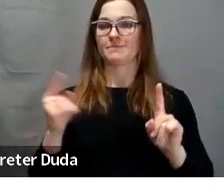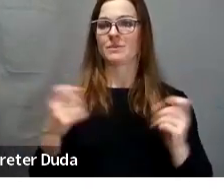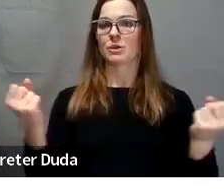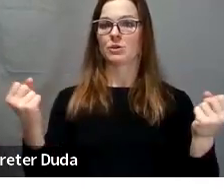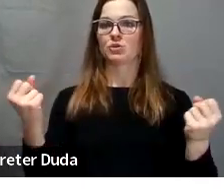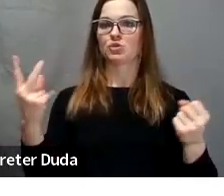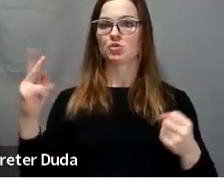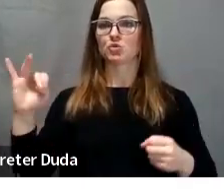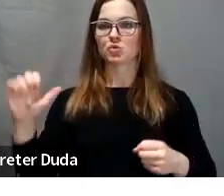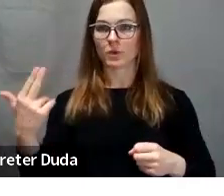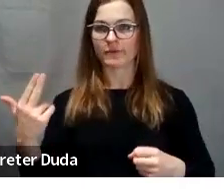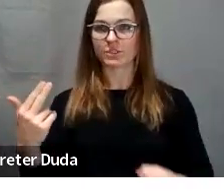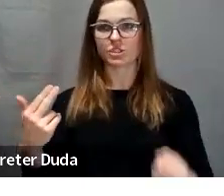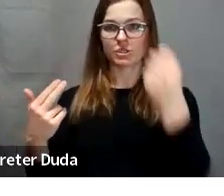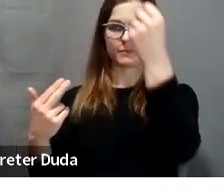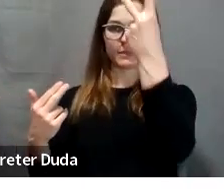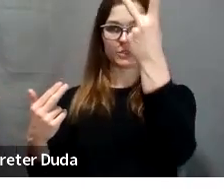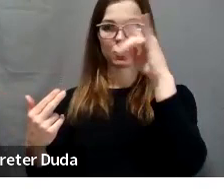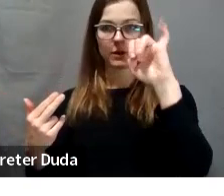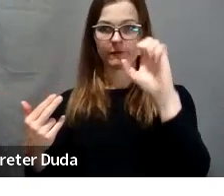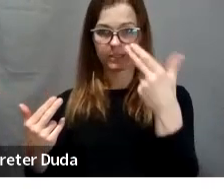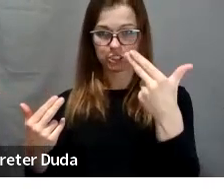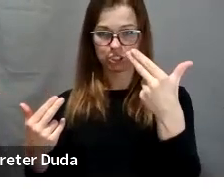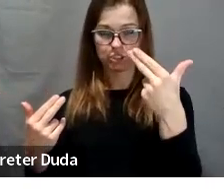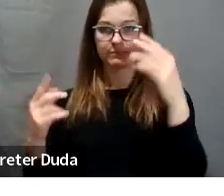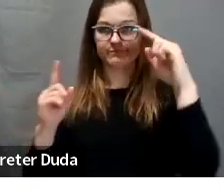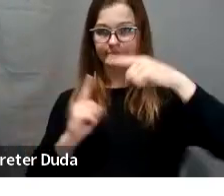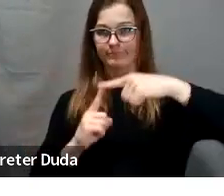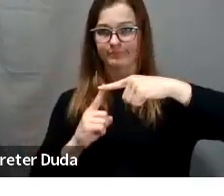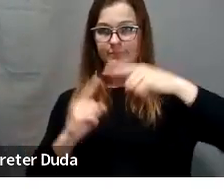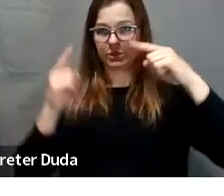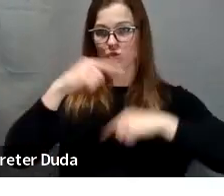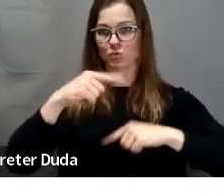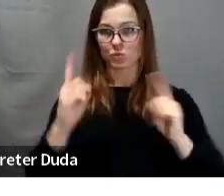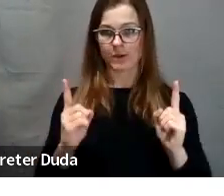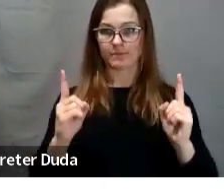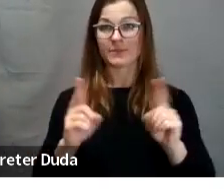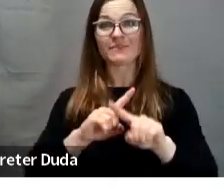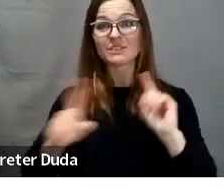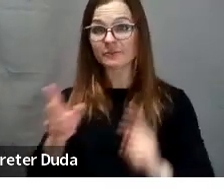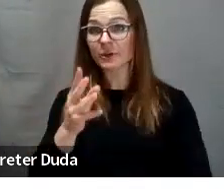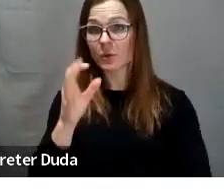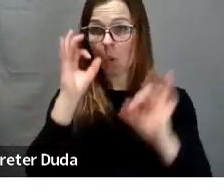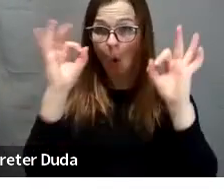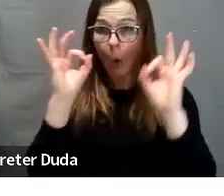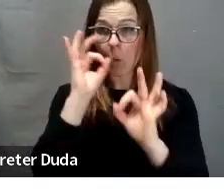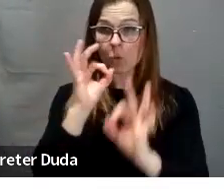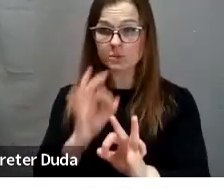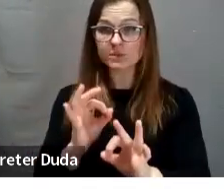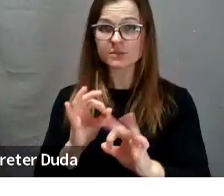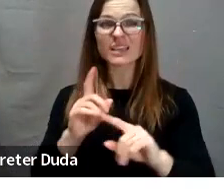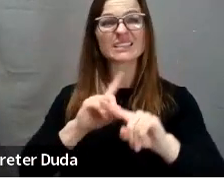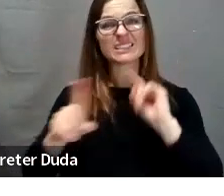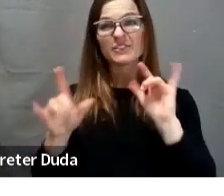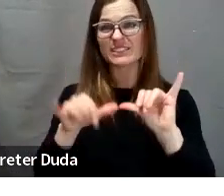by 12-inch square that has different holes in it and different colors on each hole. And